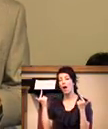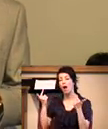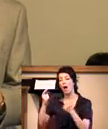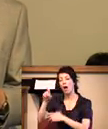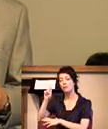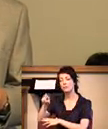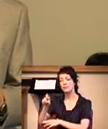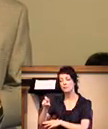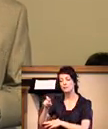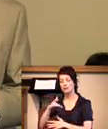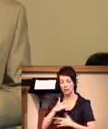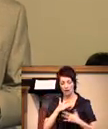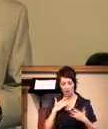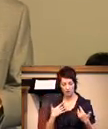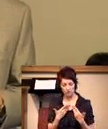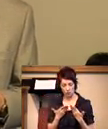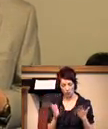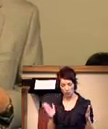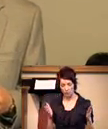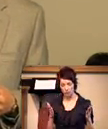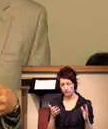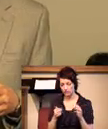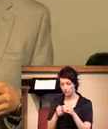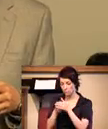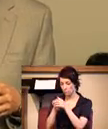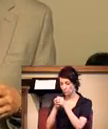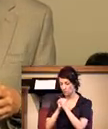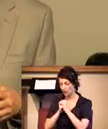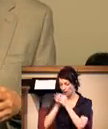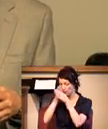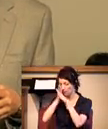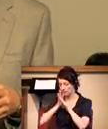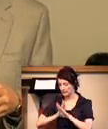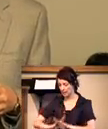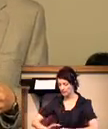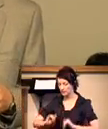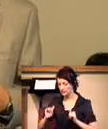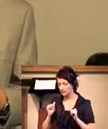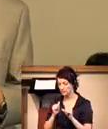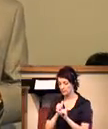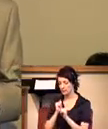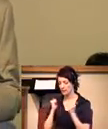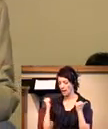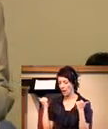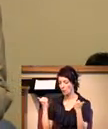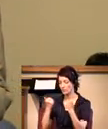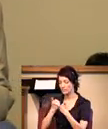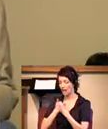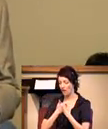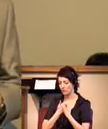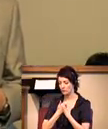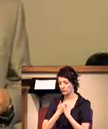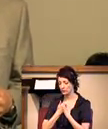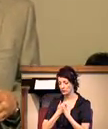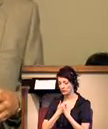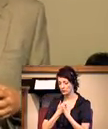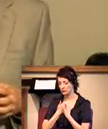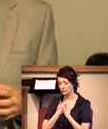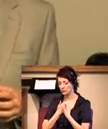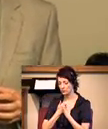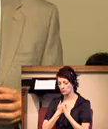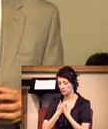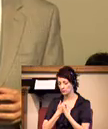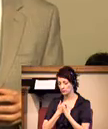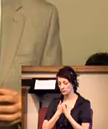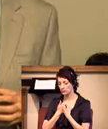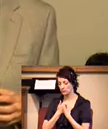So as we open our hearts to prayer and we bless ourselves, as we look to ourselves, the ones it's often most